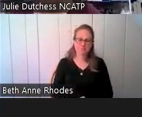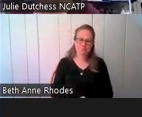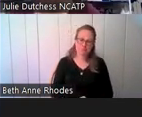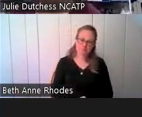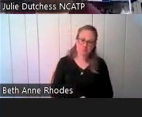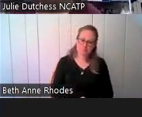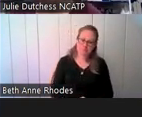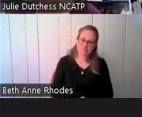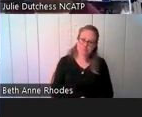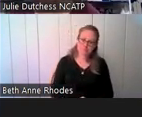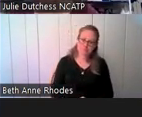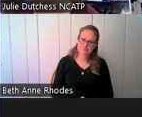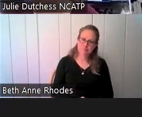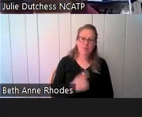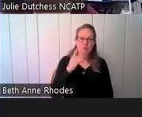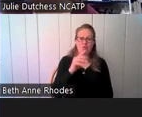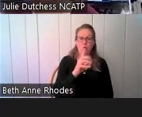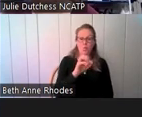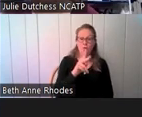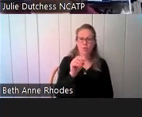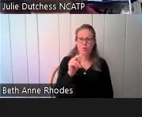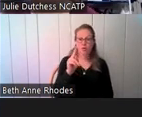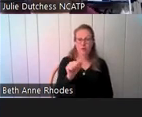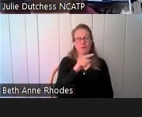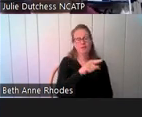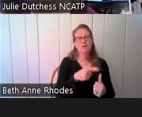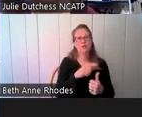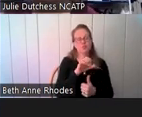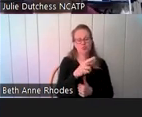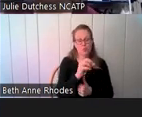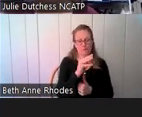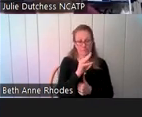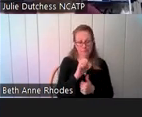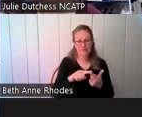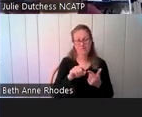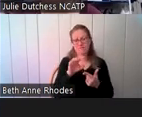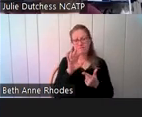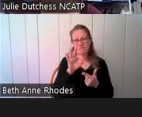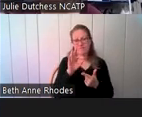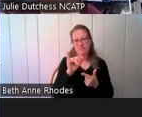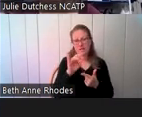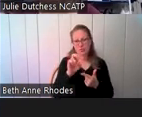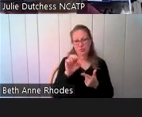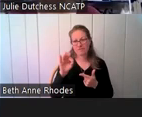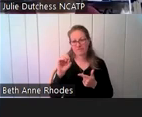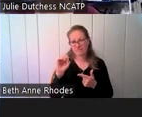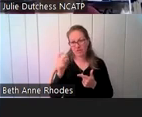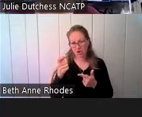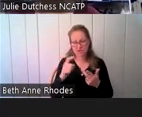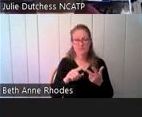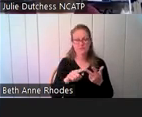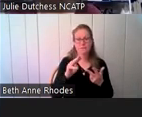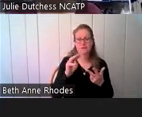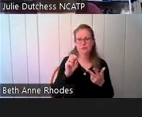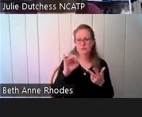And for Workana, it's with Chrome, Firefox, Microsoft Edge, and it has a 4.8 rating in the Google Web Store.